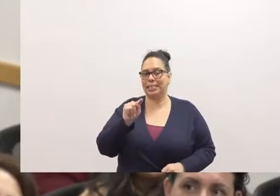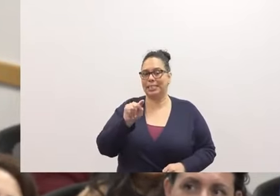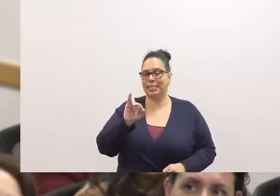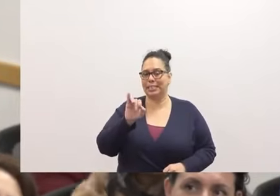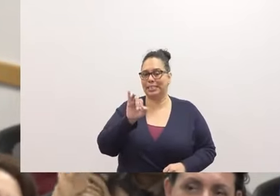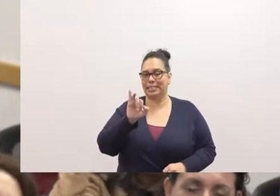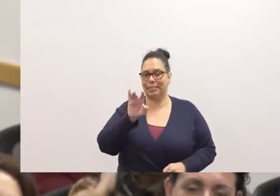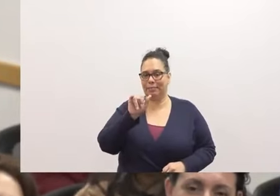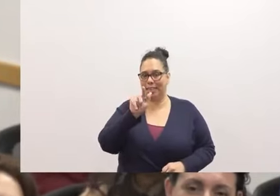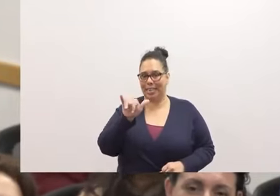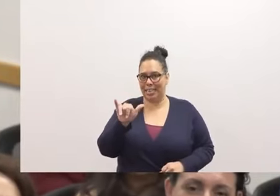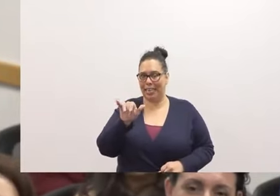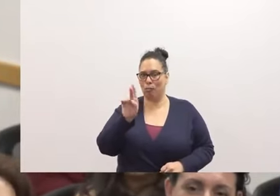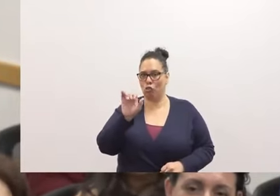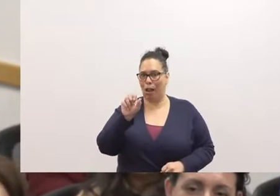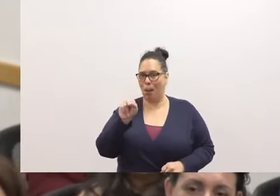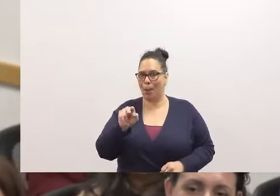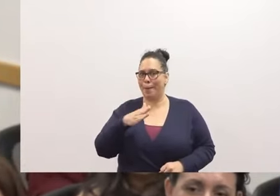people.